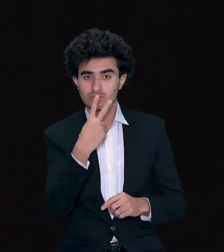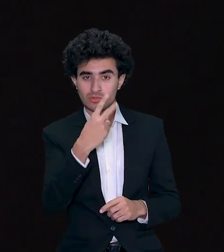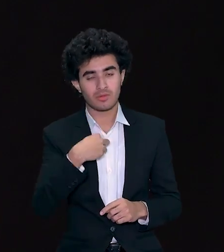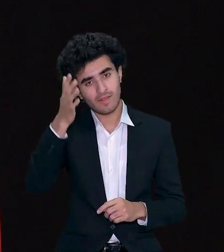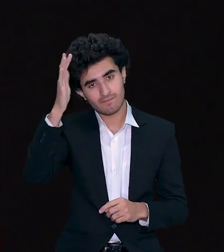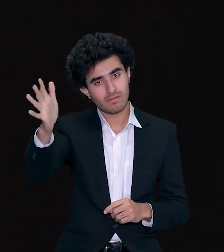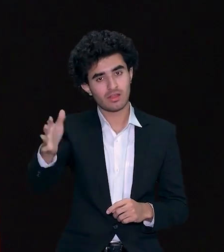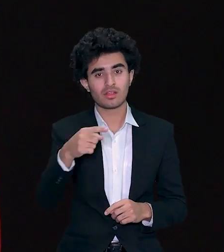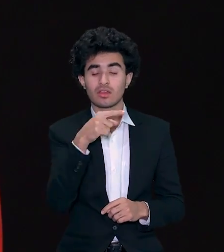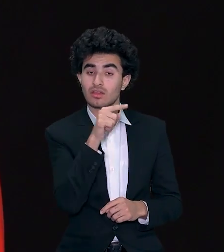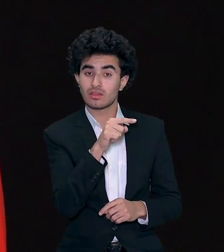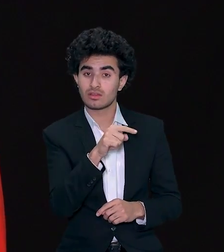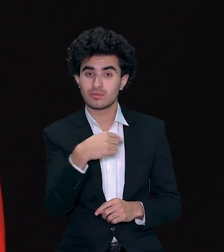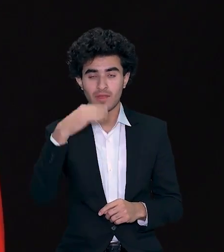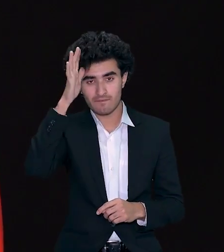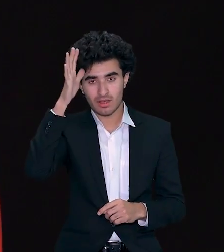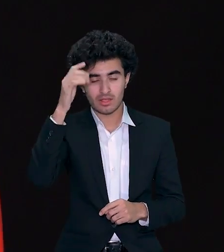perform.